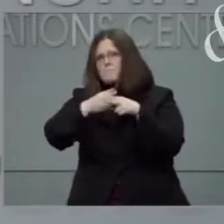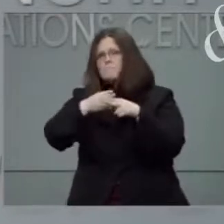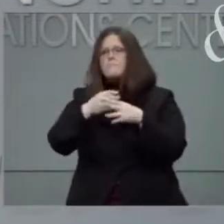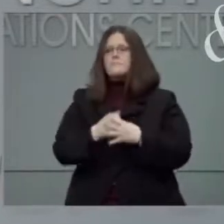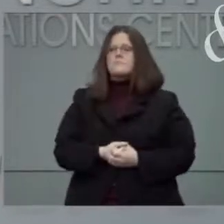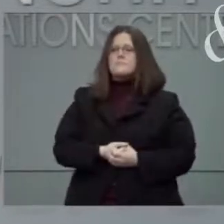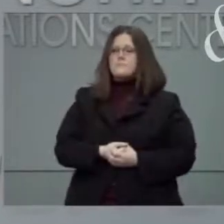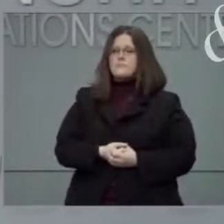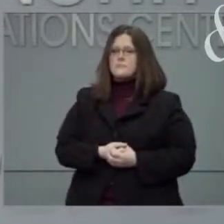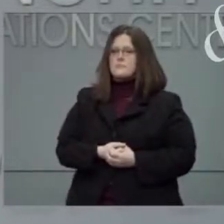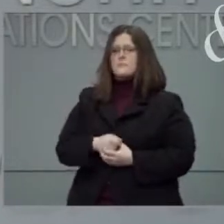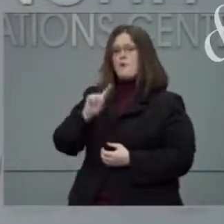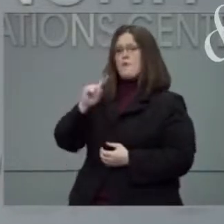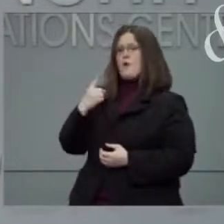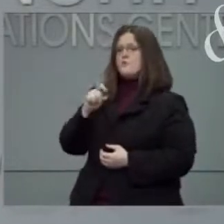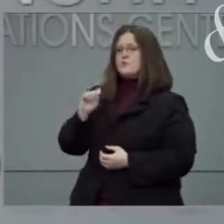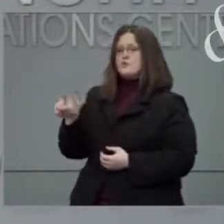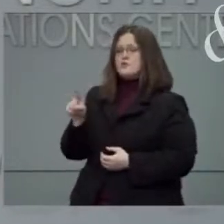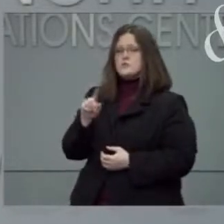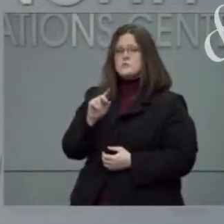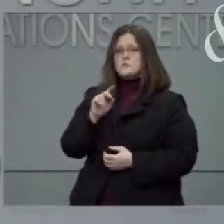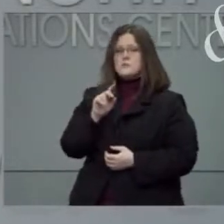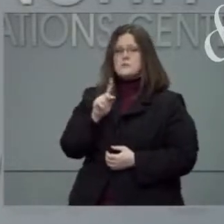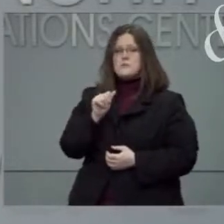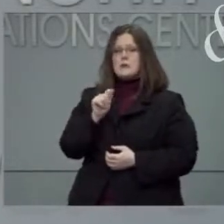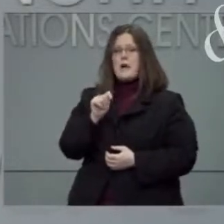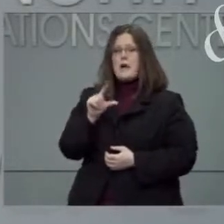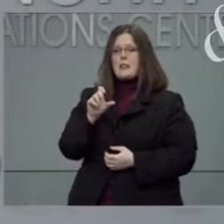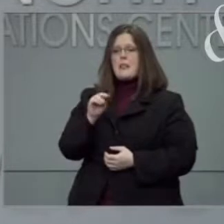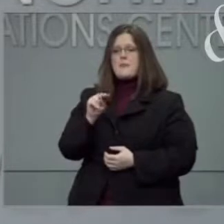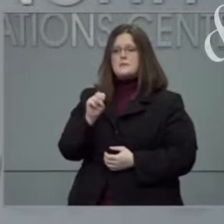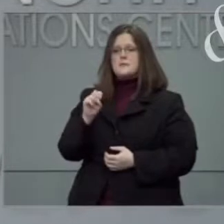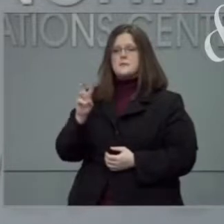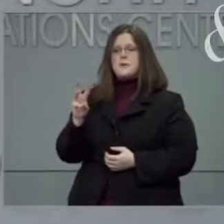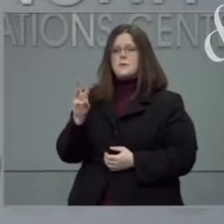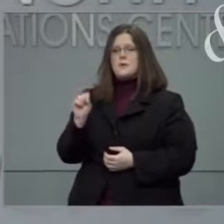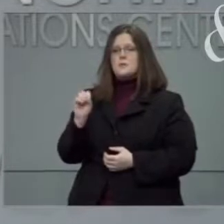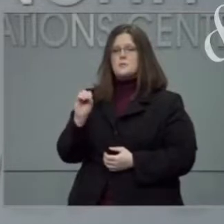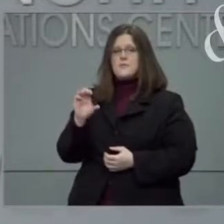Our first question is from Ken Lemon with WSOC.